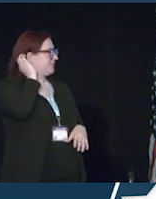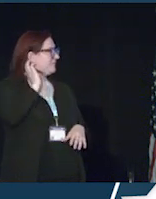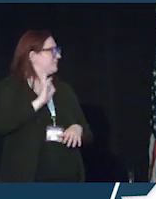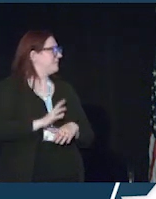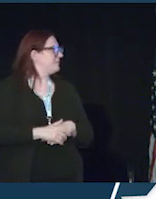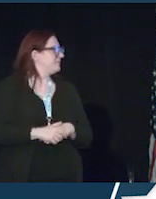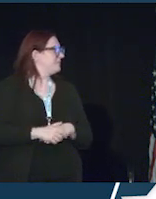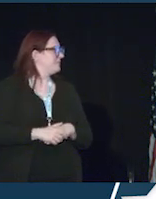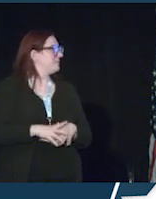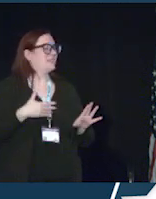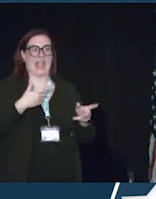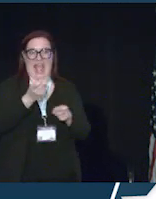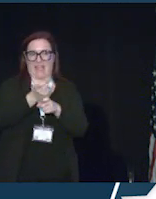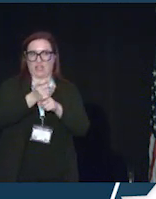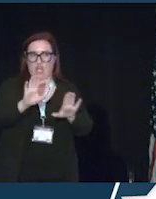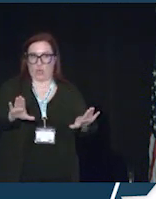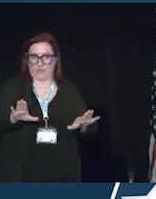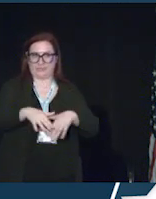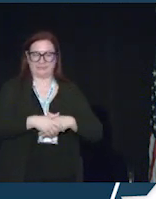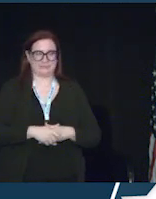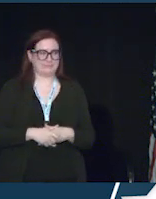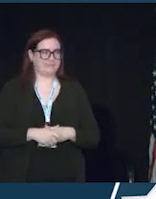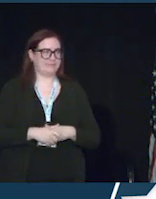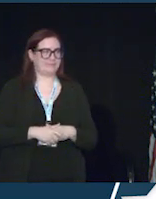I have a joke for you guys.